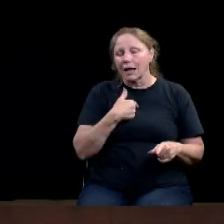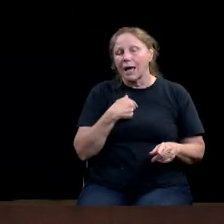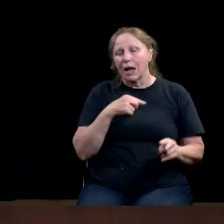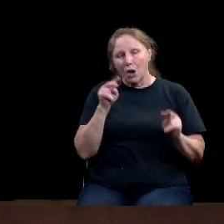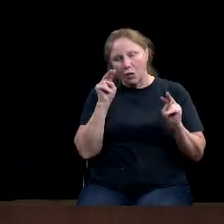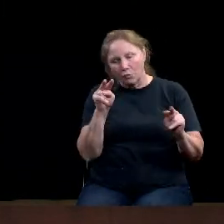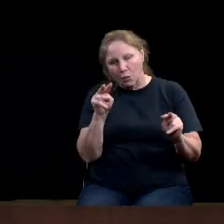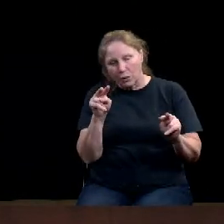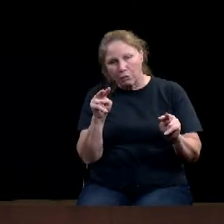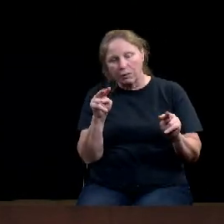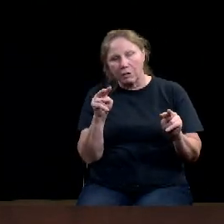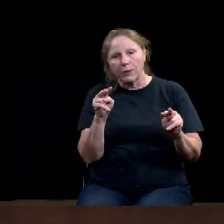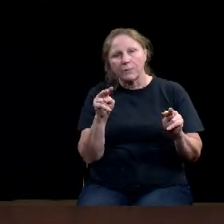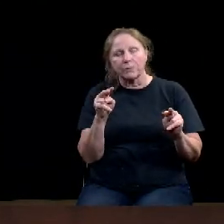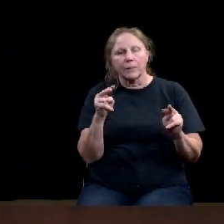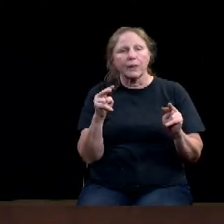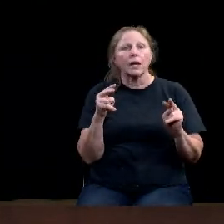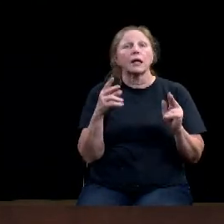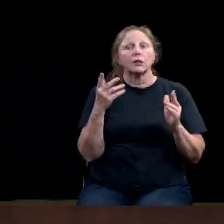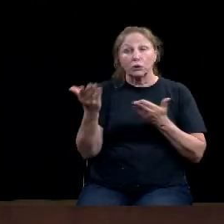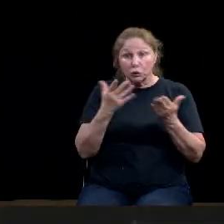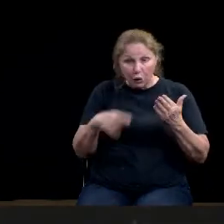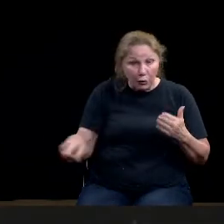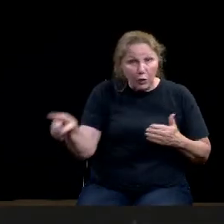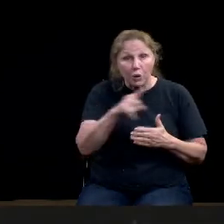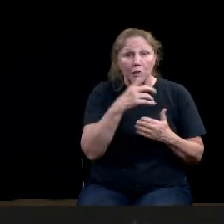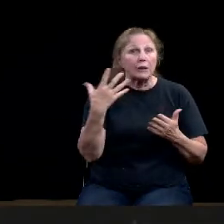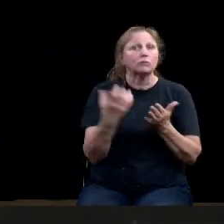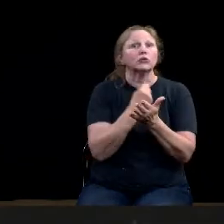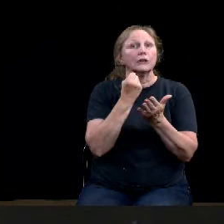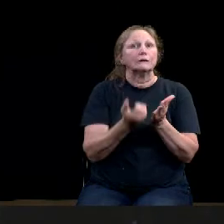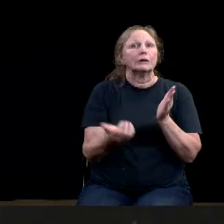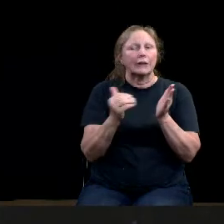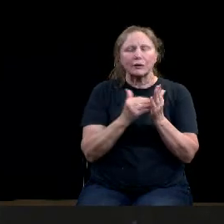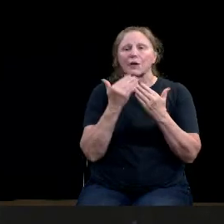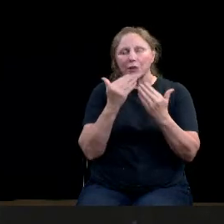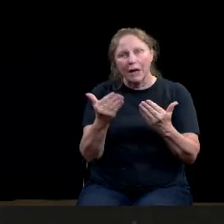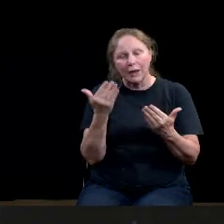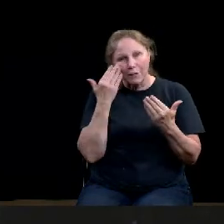I appreciate each and every one of you. Thank you.